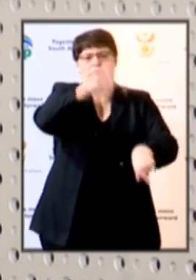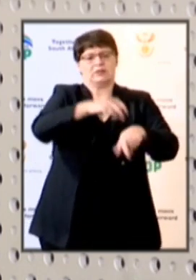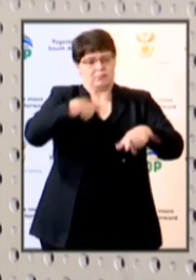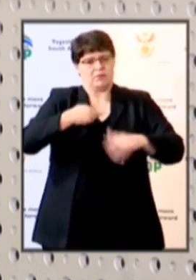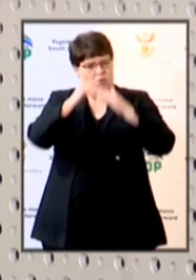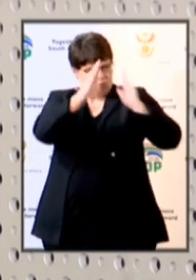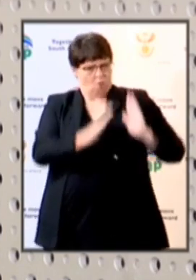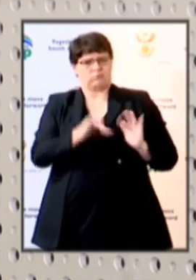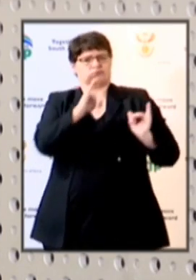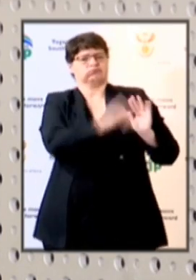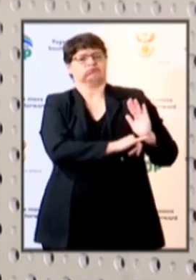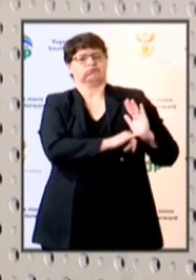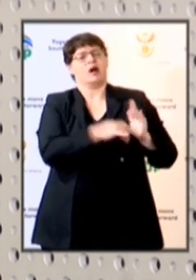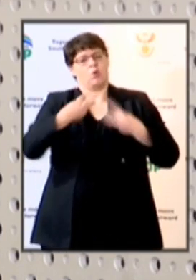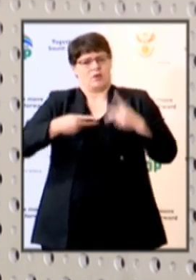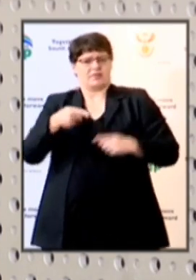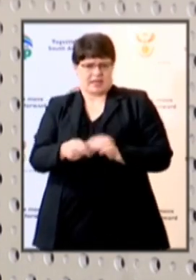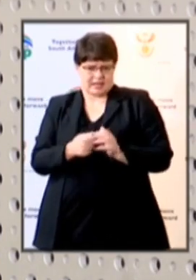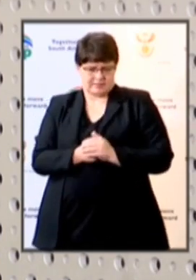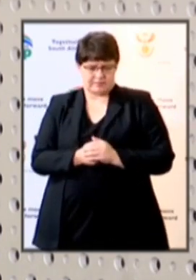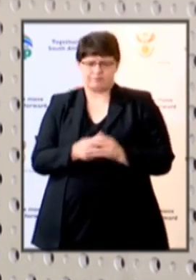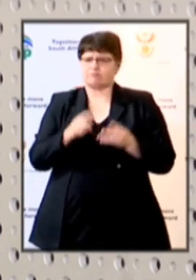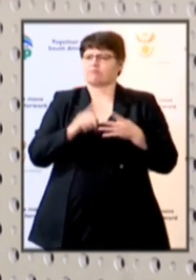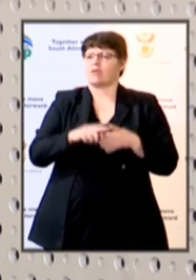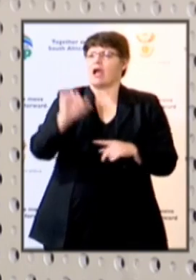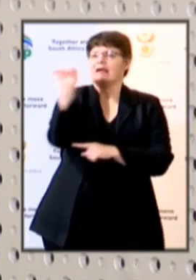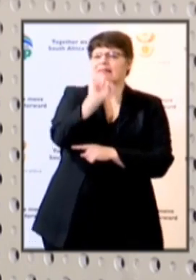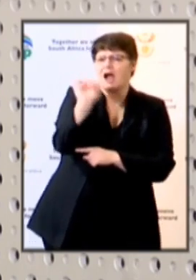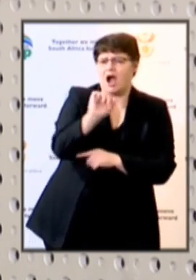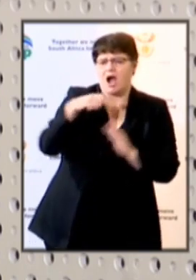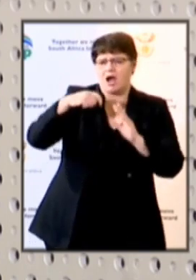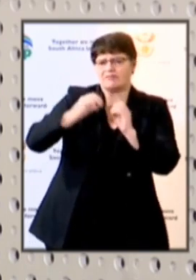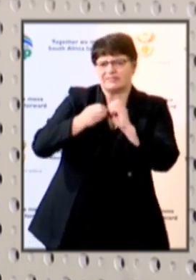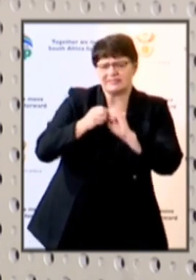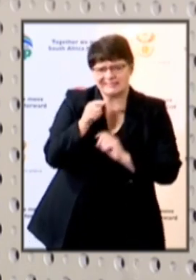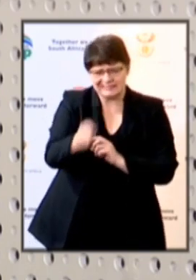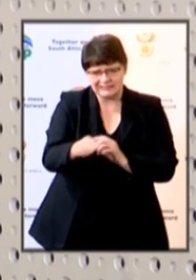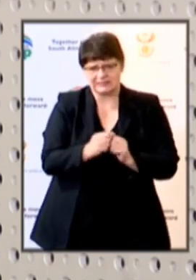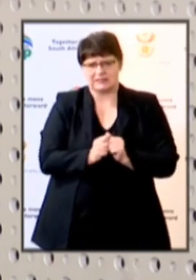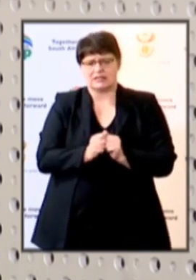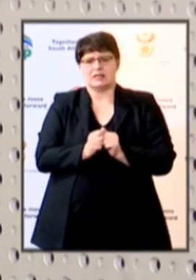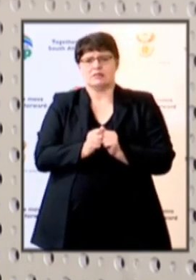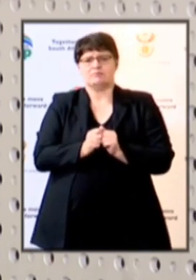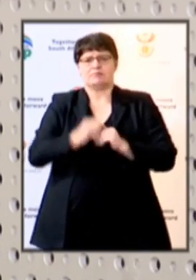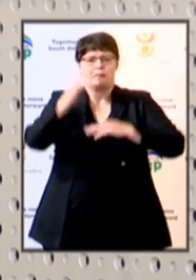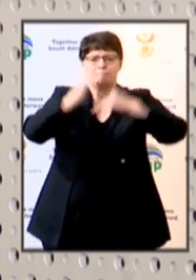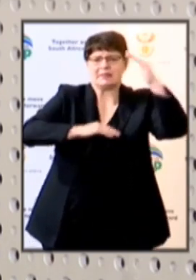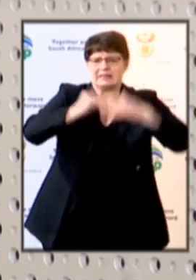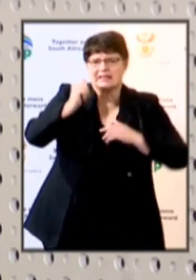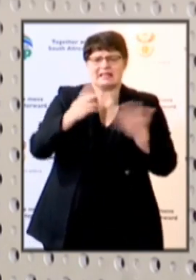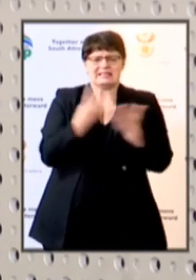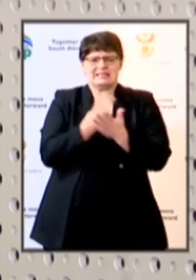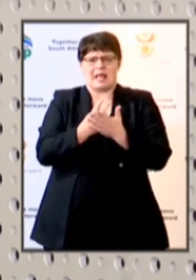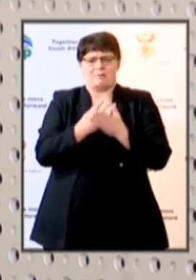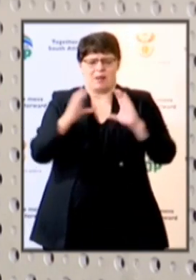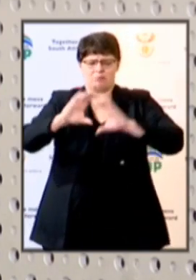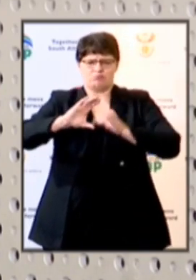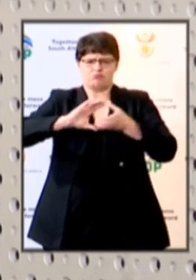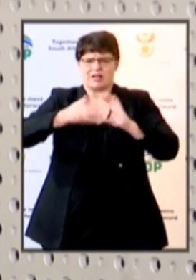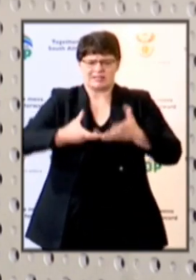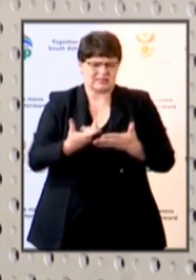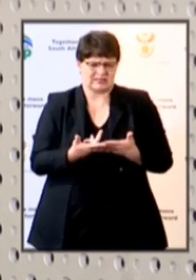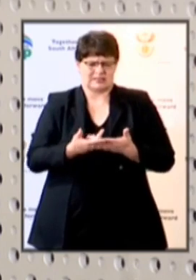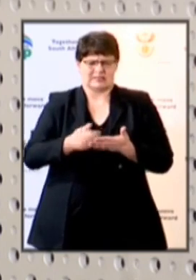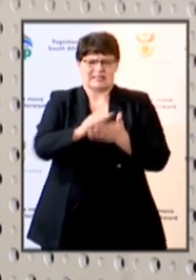and the components that goes into cars. Some manufacturing of cement and other construction material, as well as